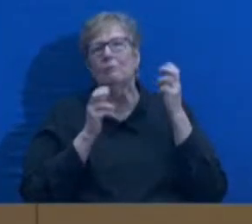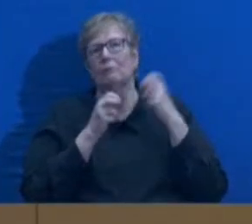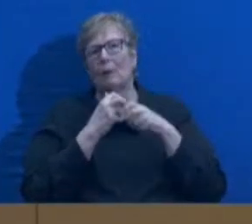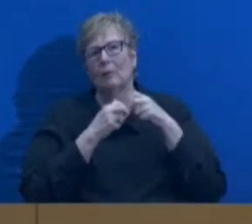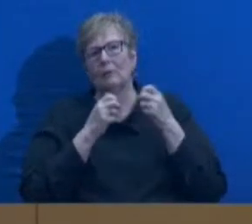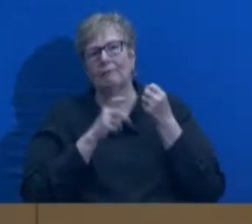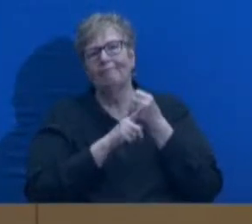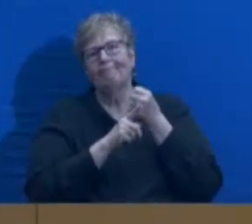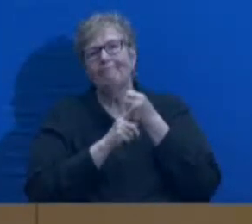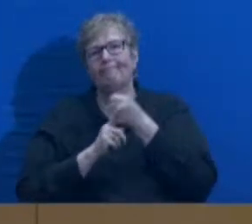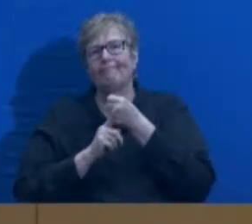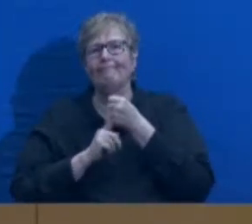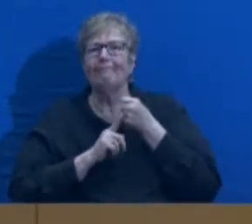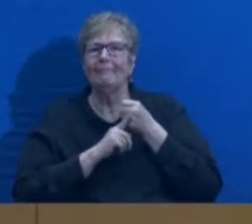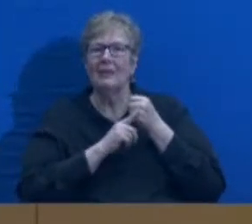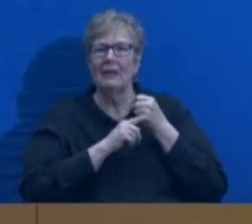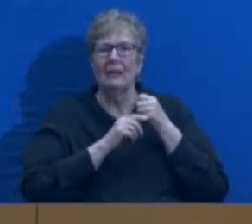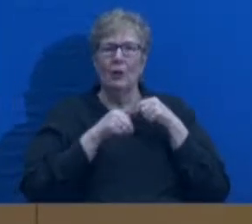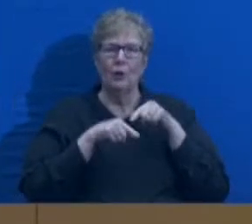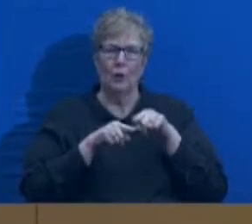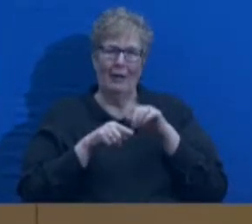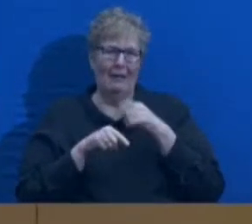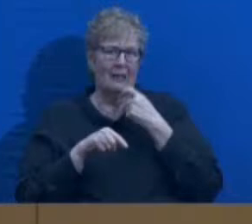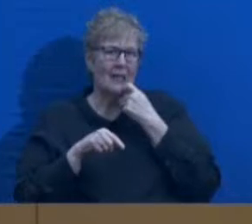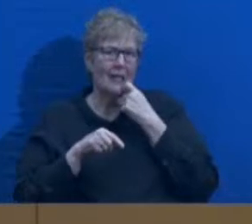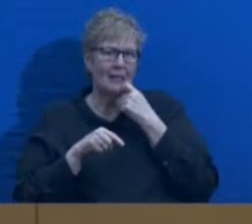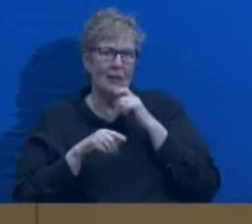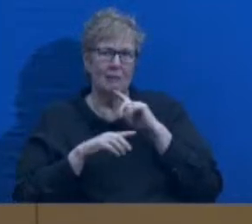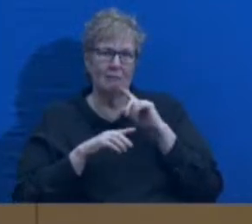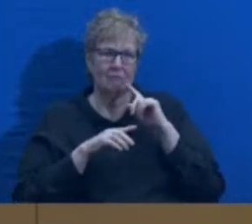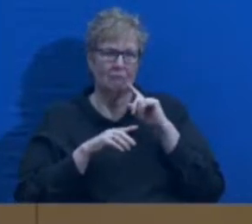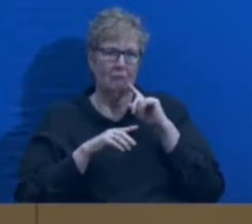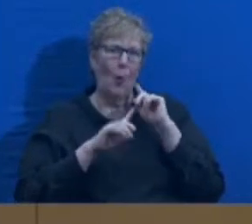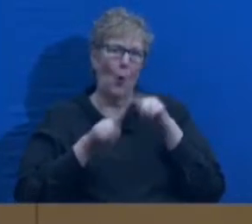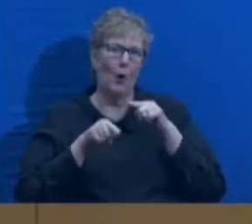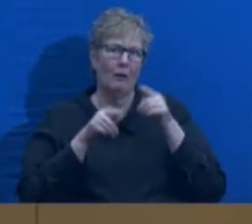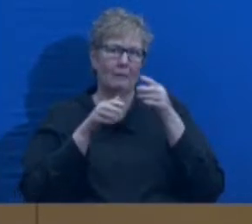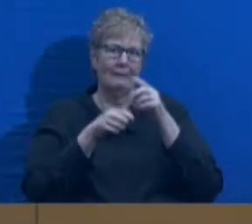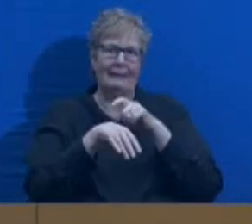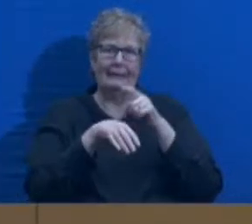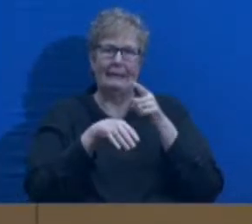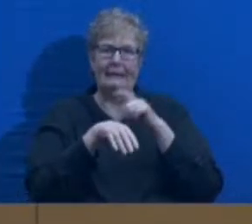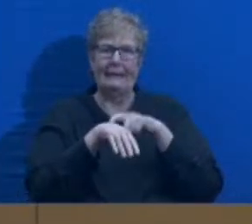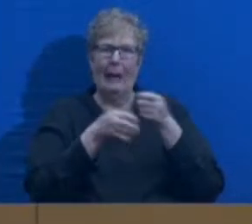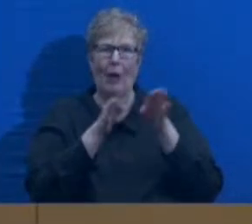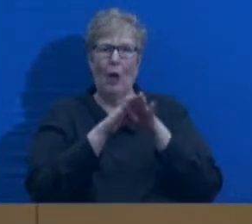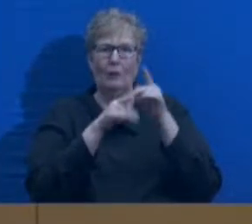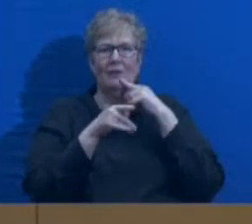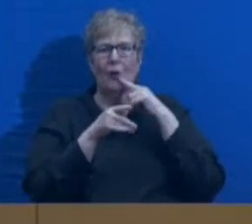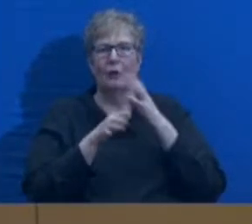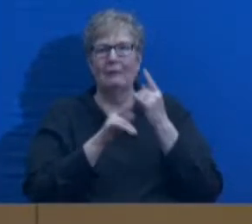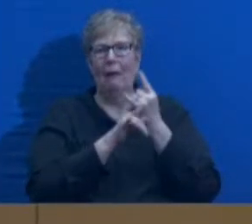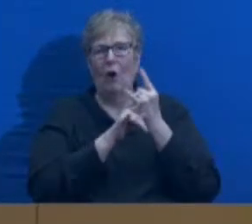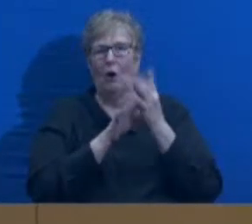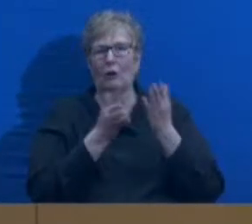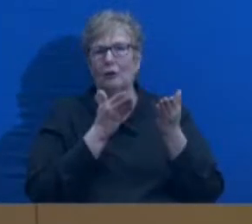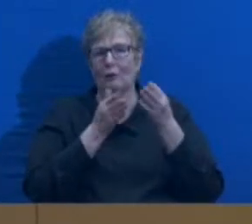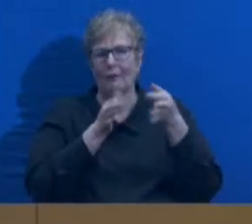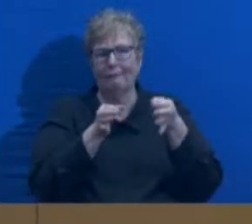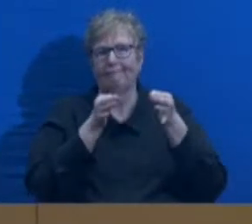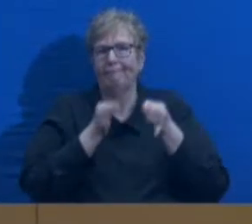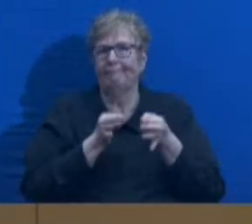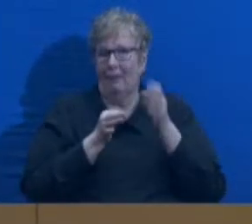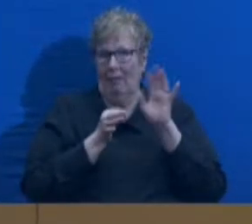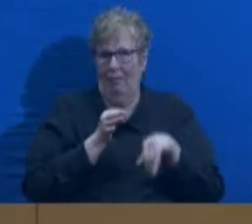this latest order, that we are endure some changes and effects, and that's one of the things